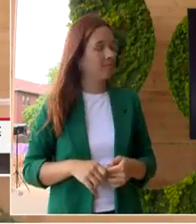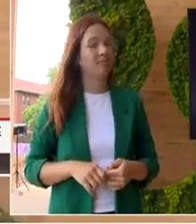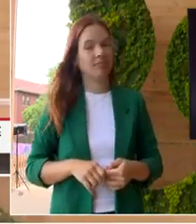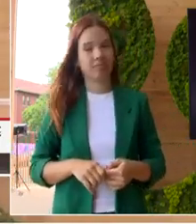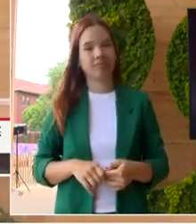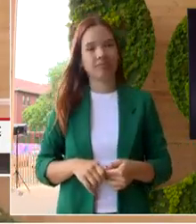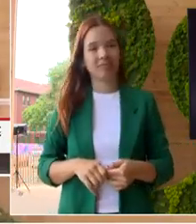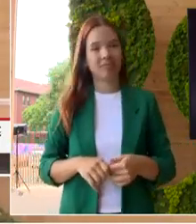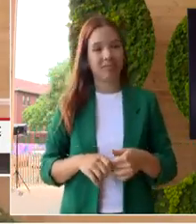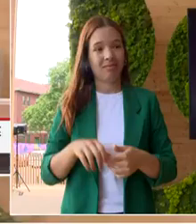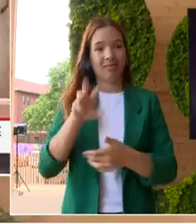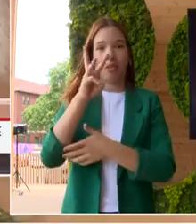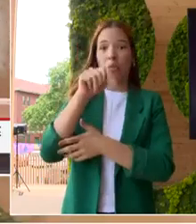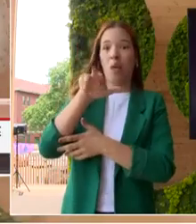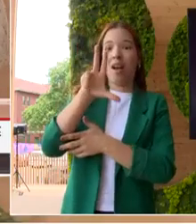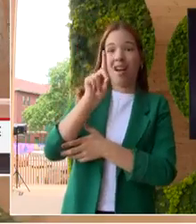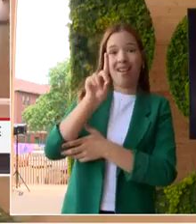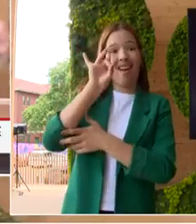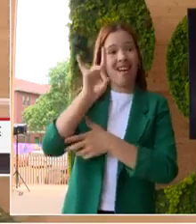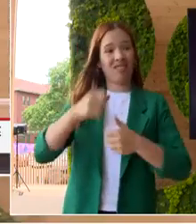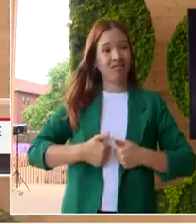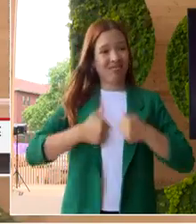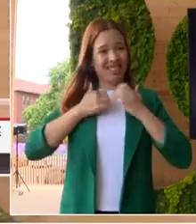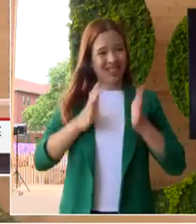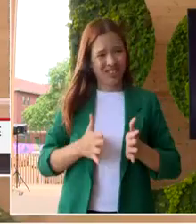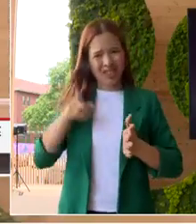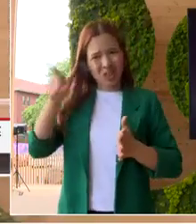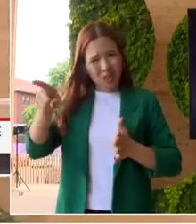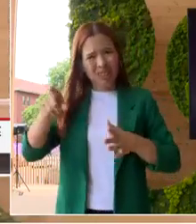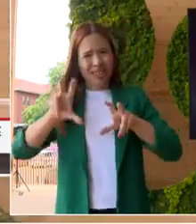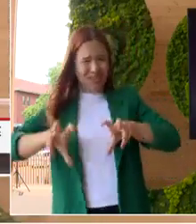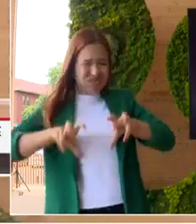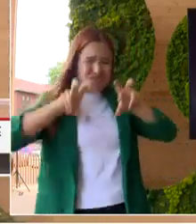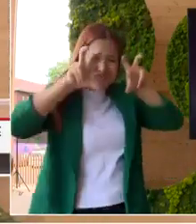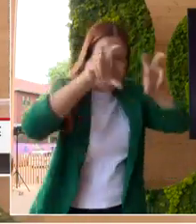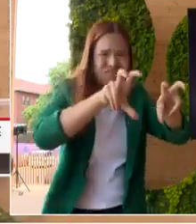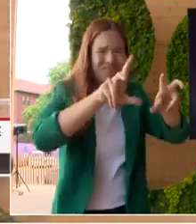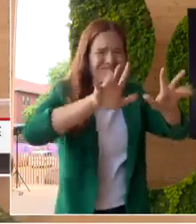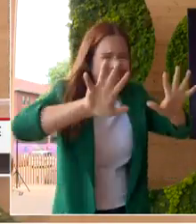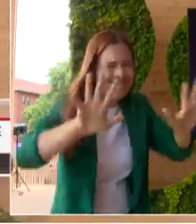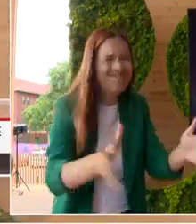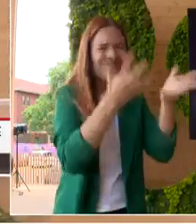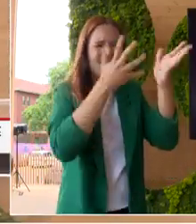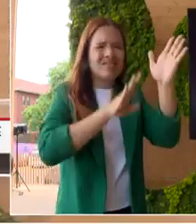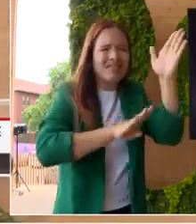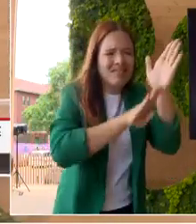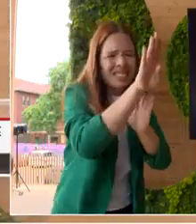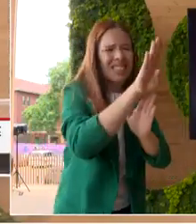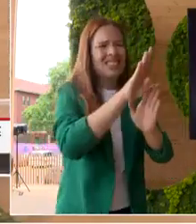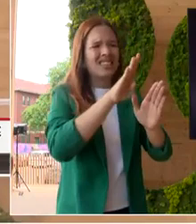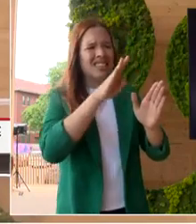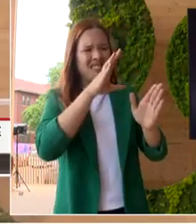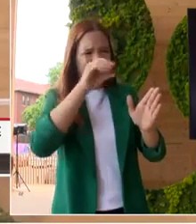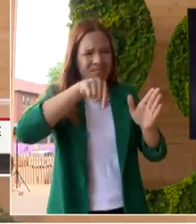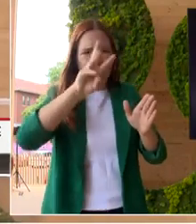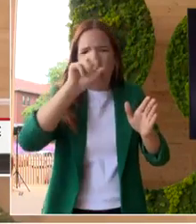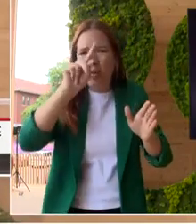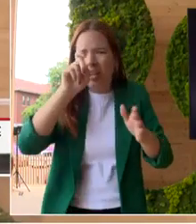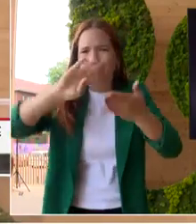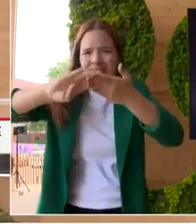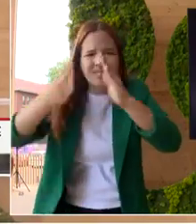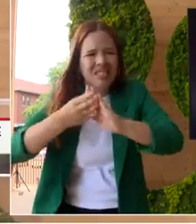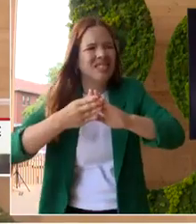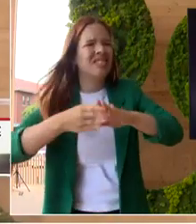Ward 8 residents saw investment and development in all 8 wards of the city. And they said, now